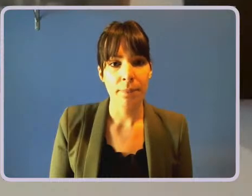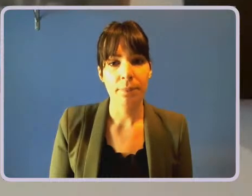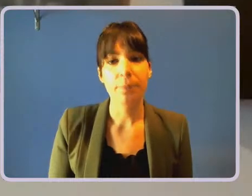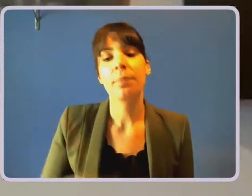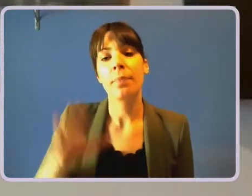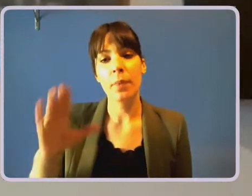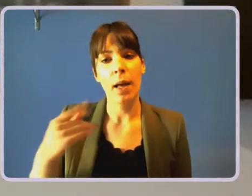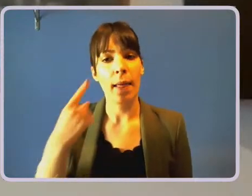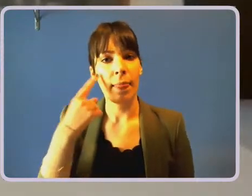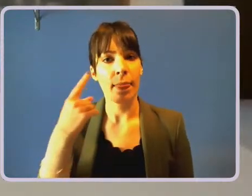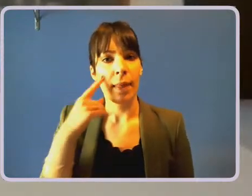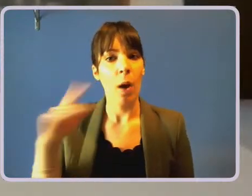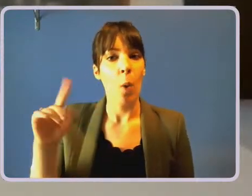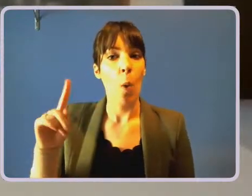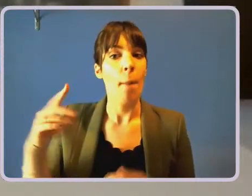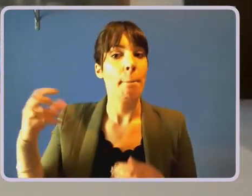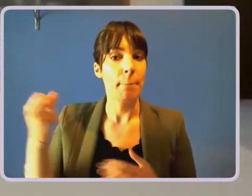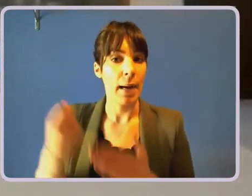each